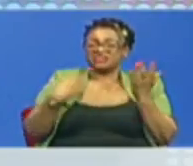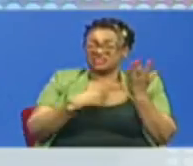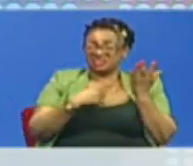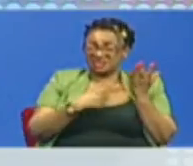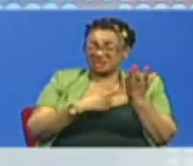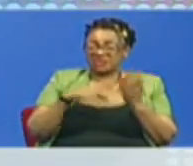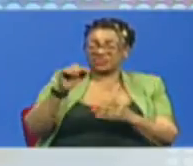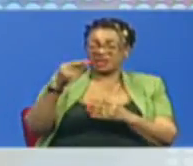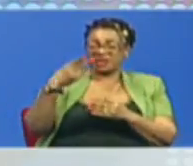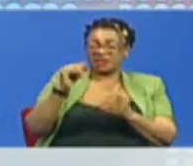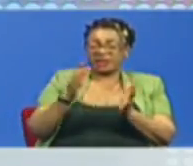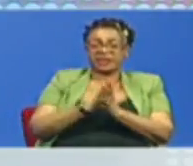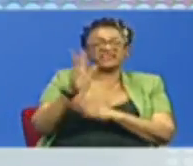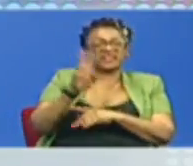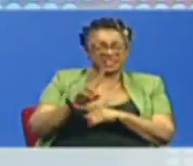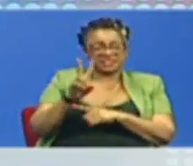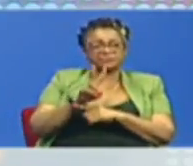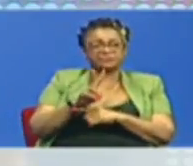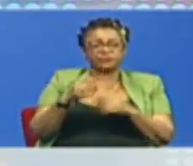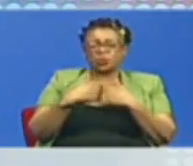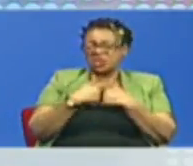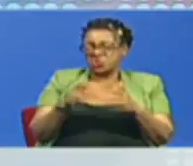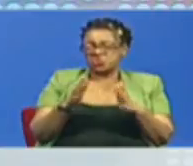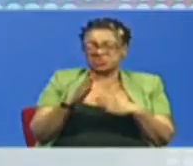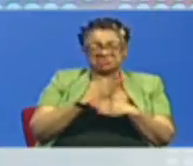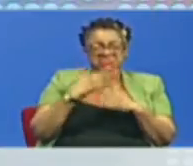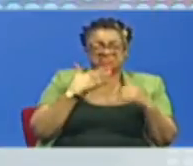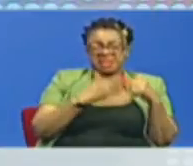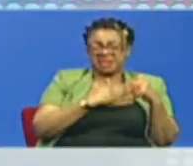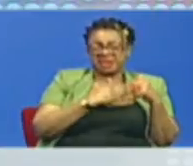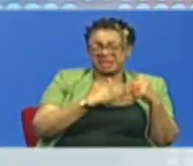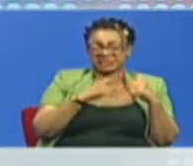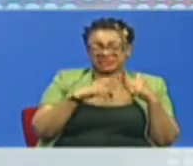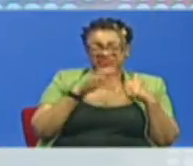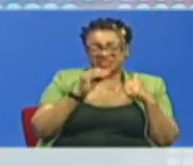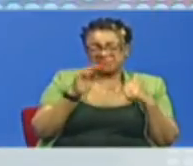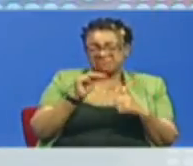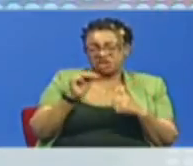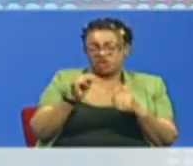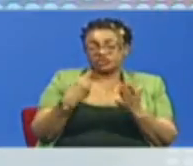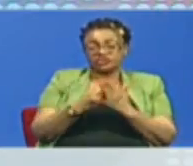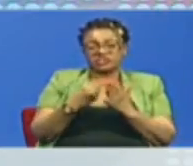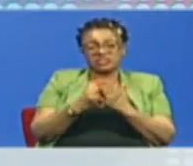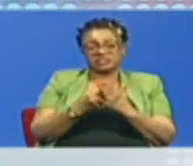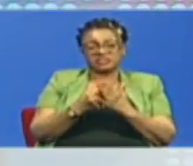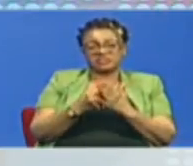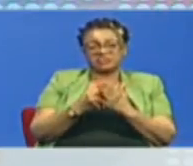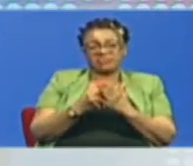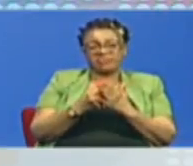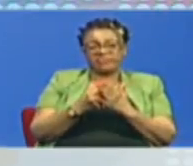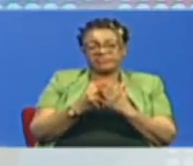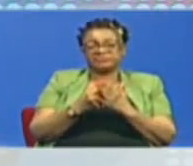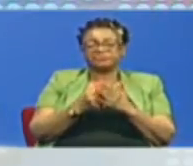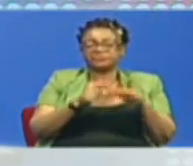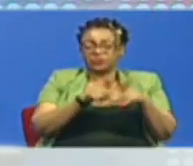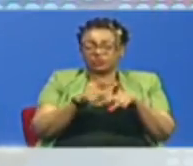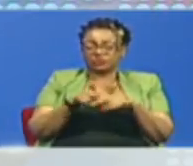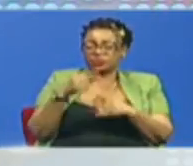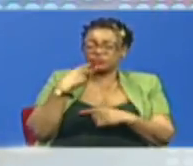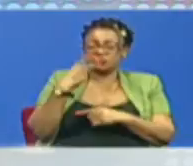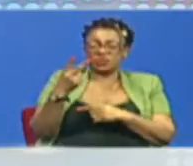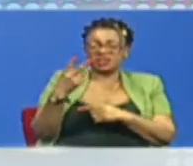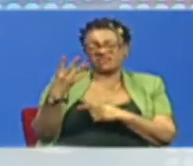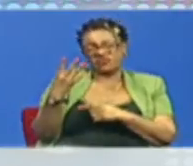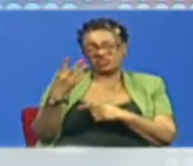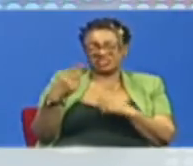Nithi and Vihiga will be losing between 970 million shillings, that is for the highest, and also 246